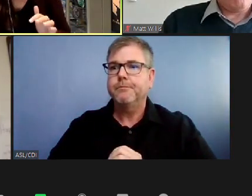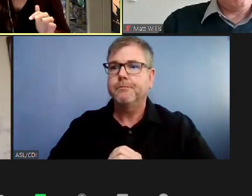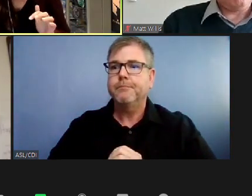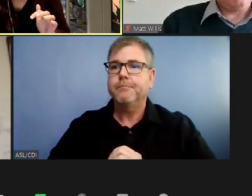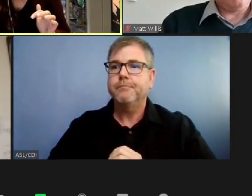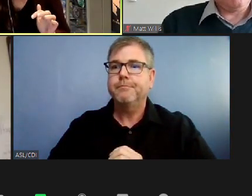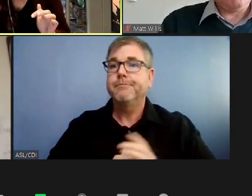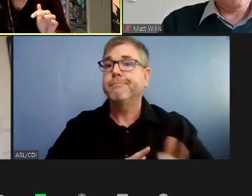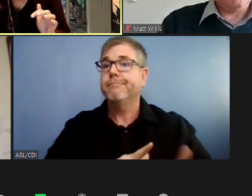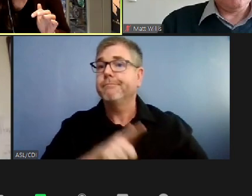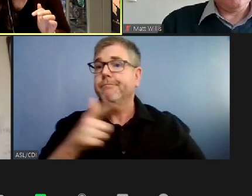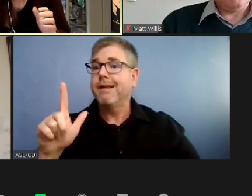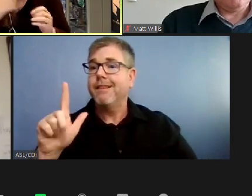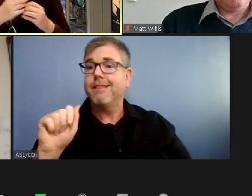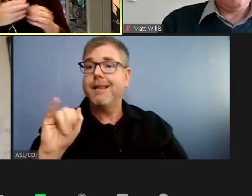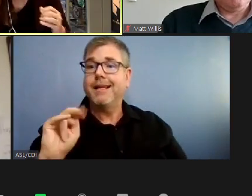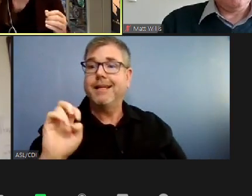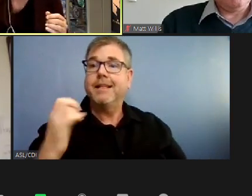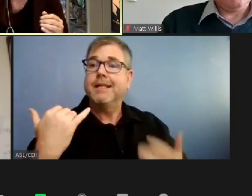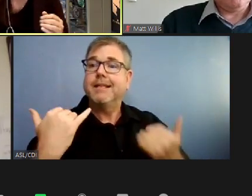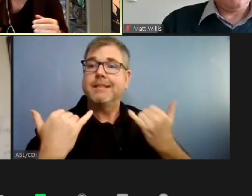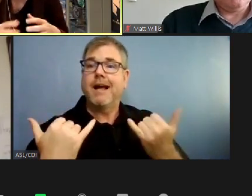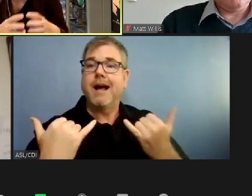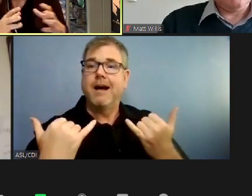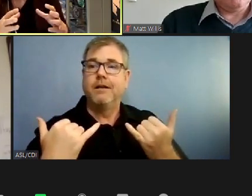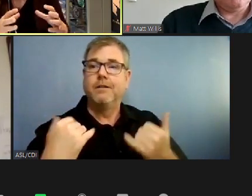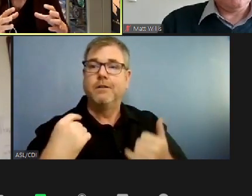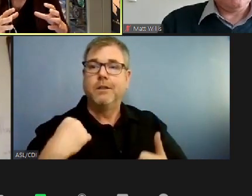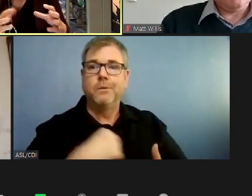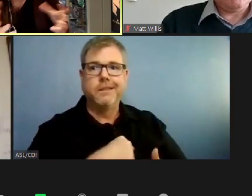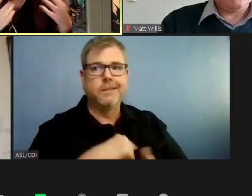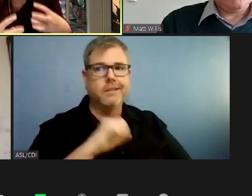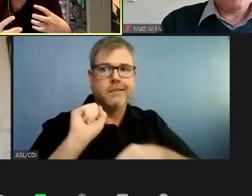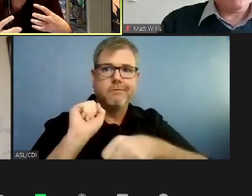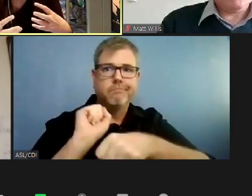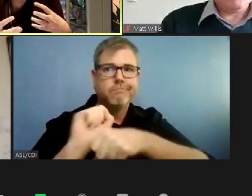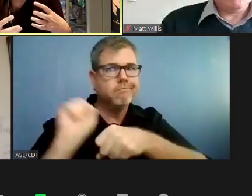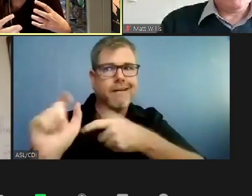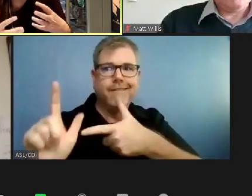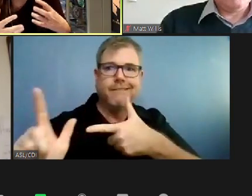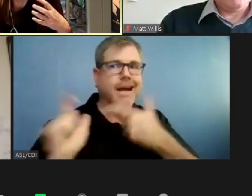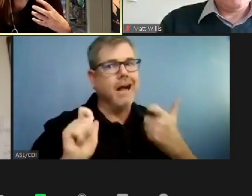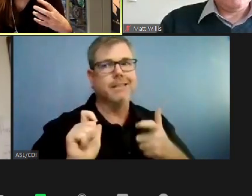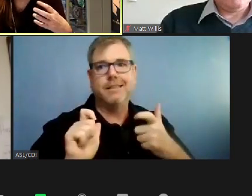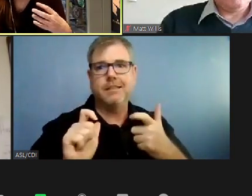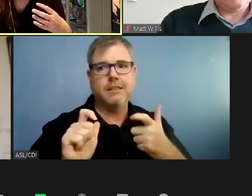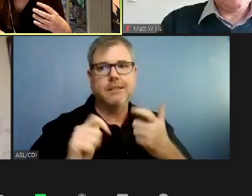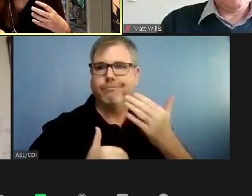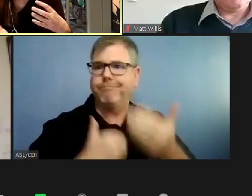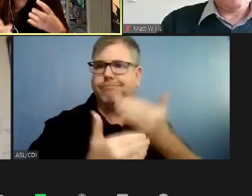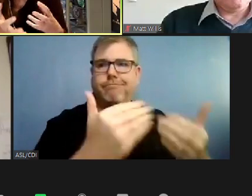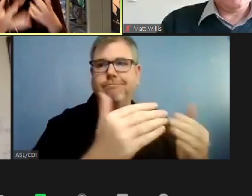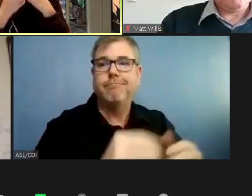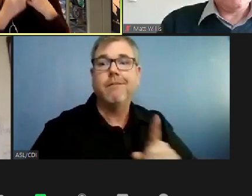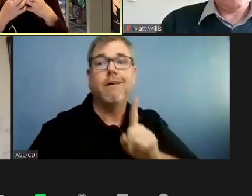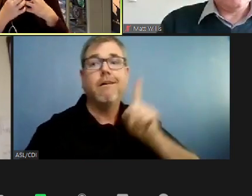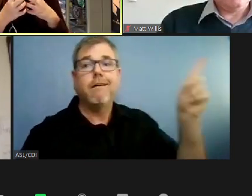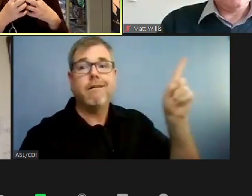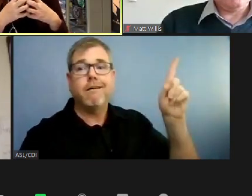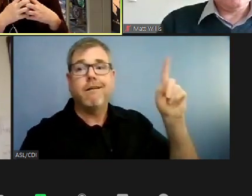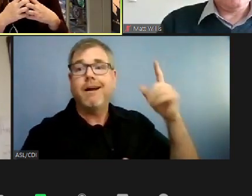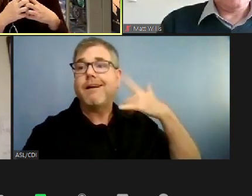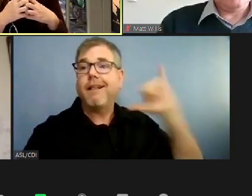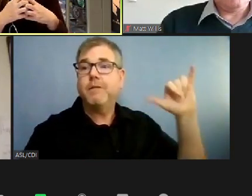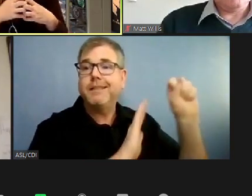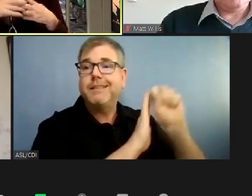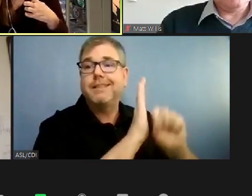today, the importance of moving through these phases as quickly as possible. So when we get the vaccine, the question is, do we also hang on to